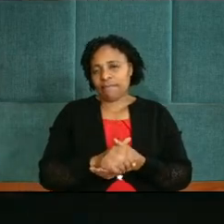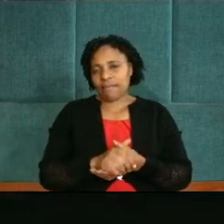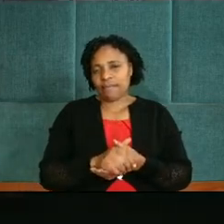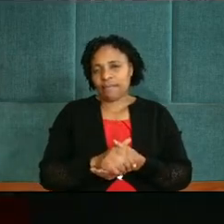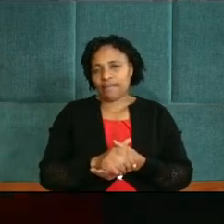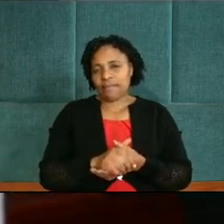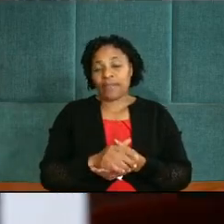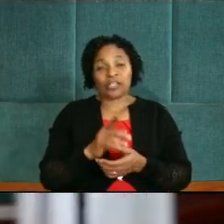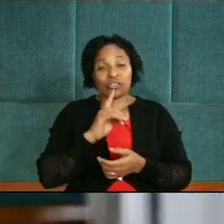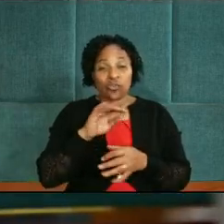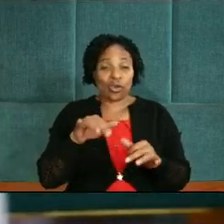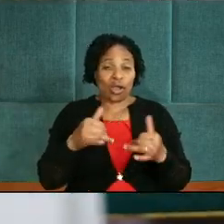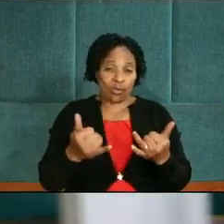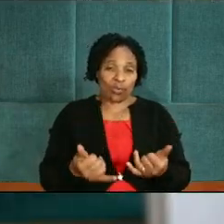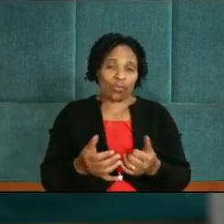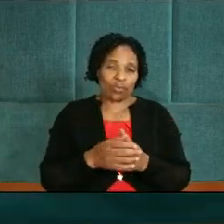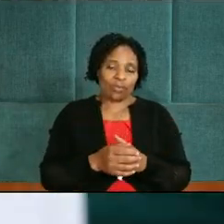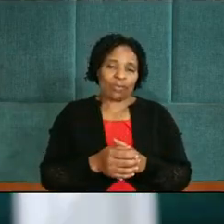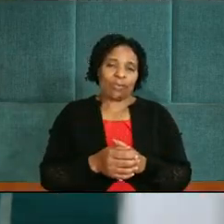So